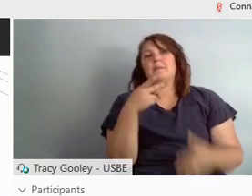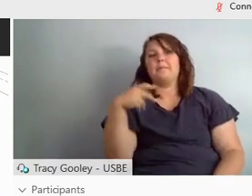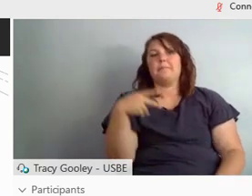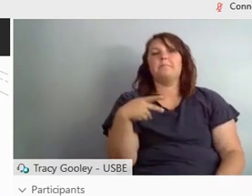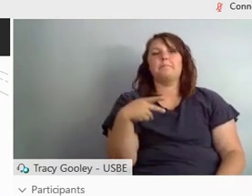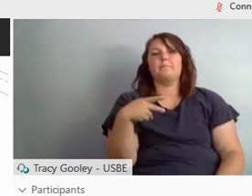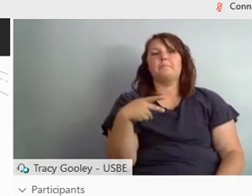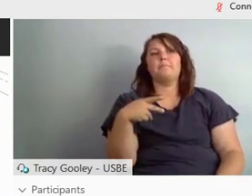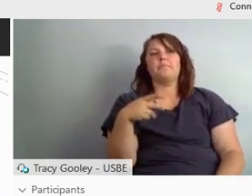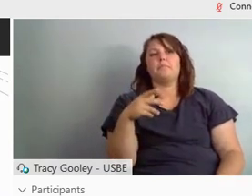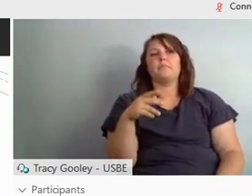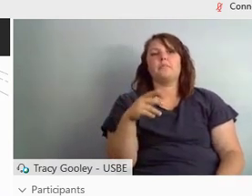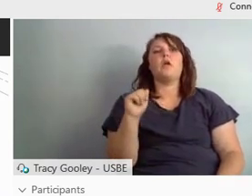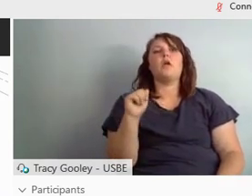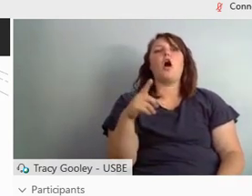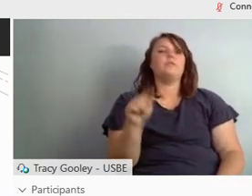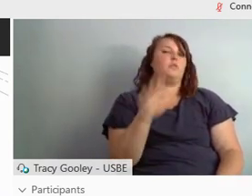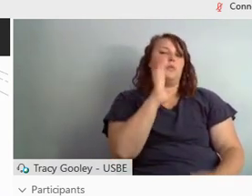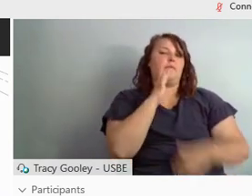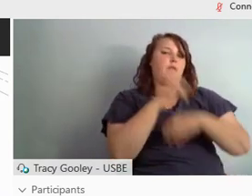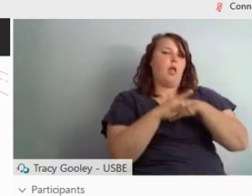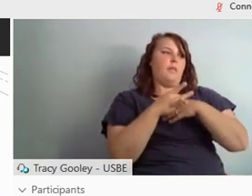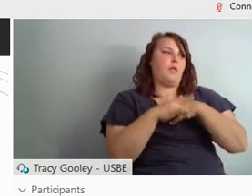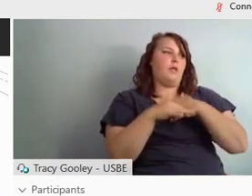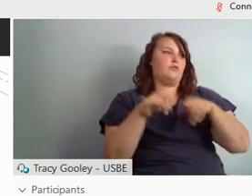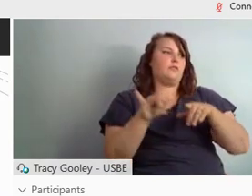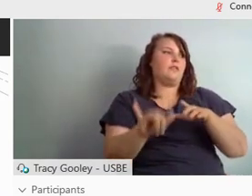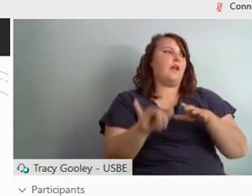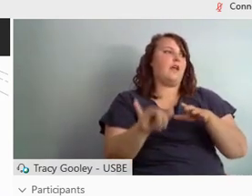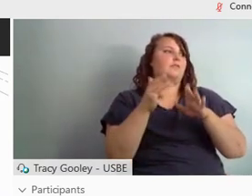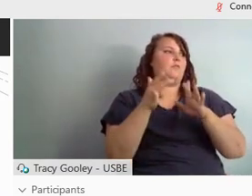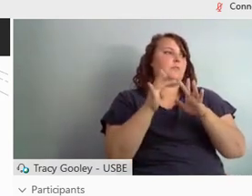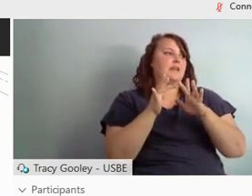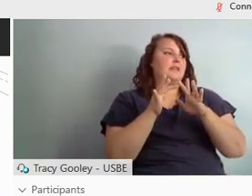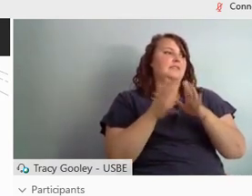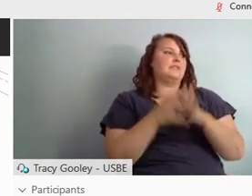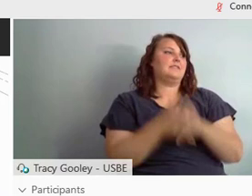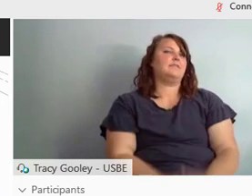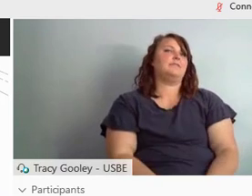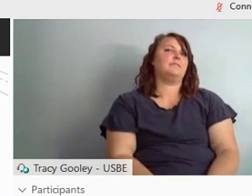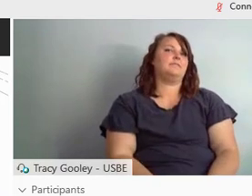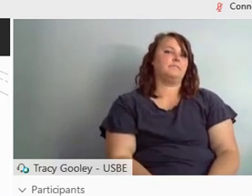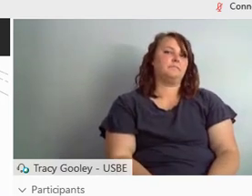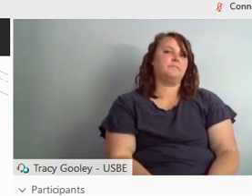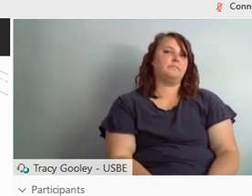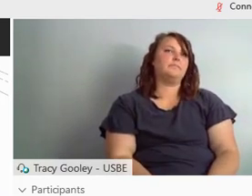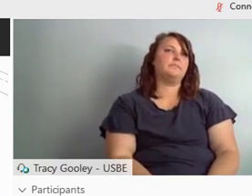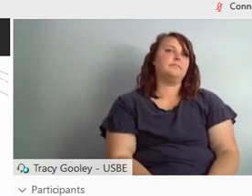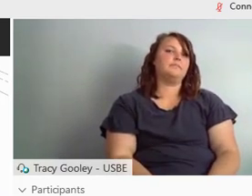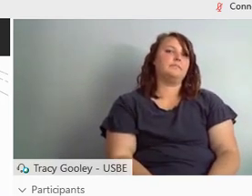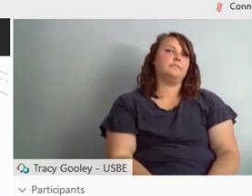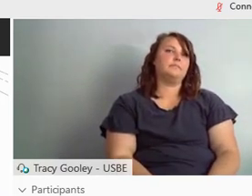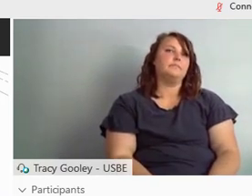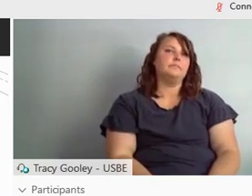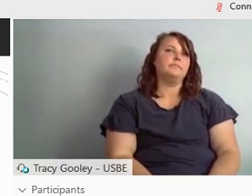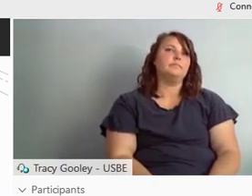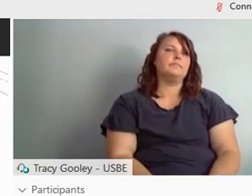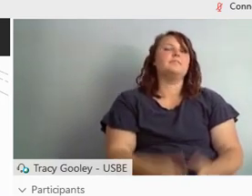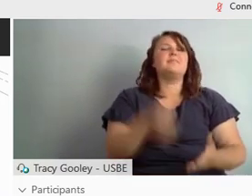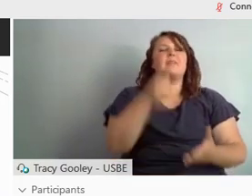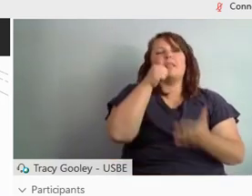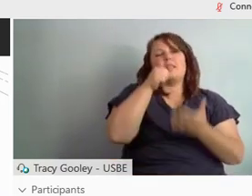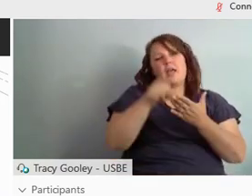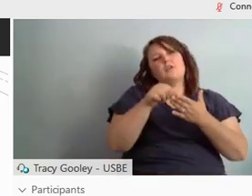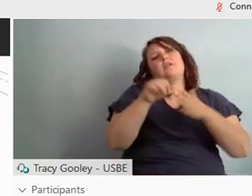The PEEP alternate materials should also be available on that same website really soon. A